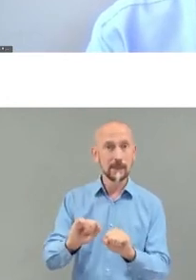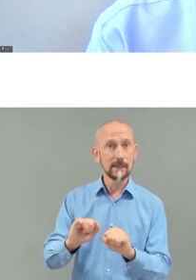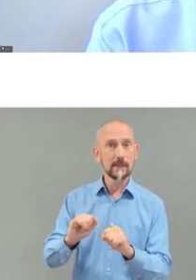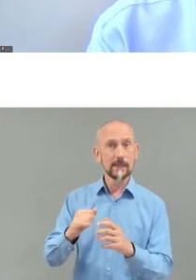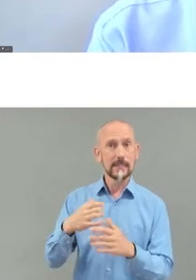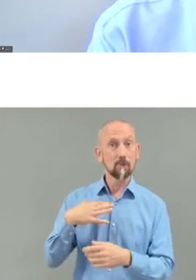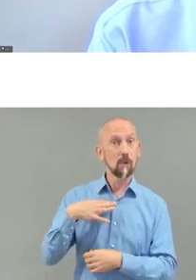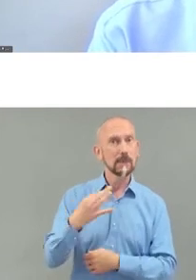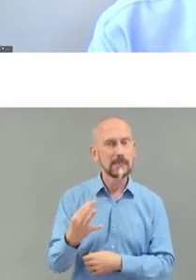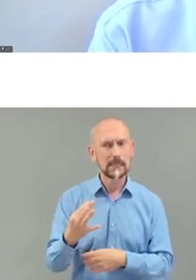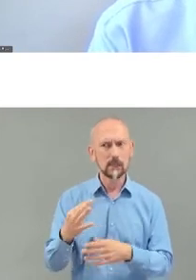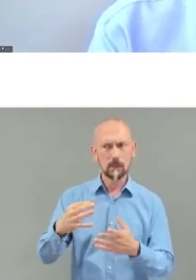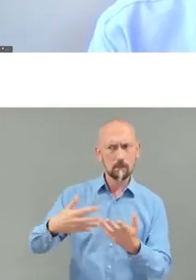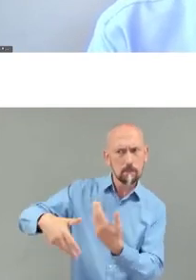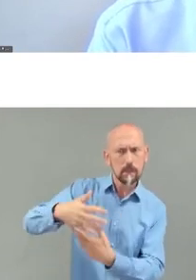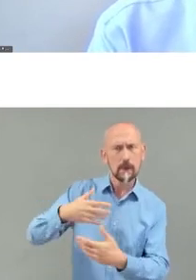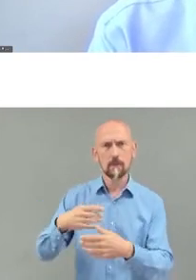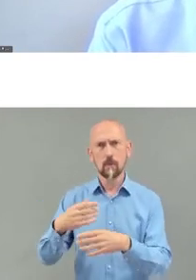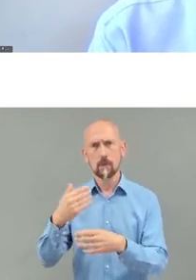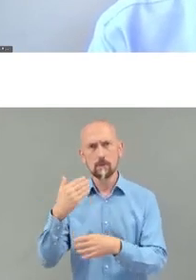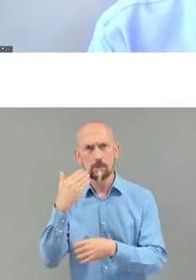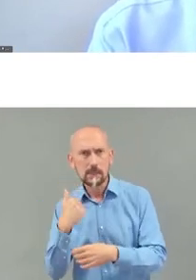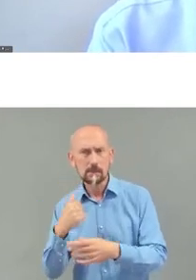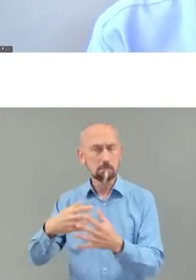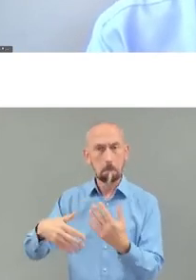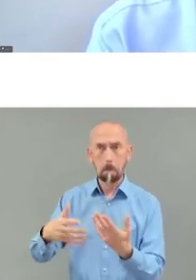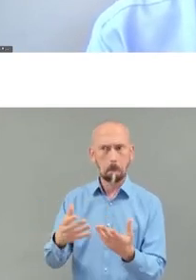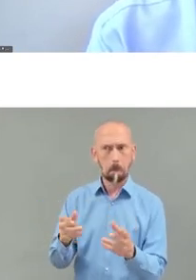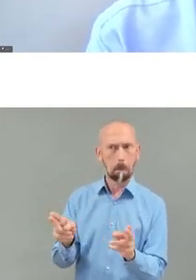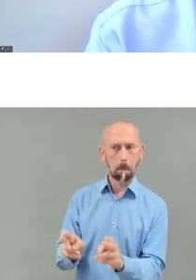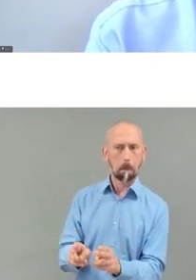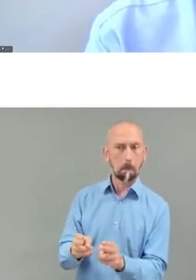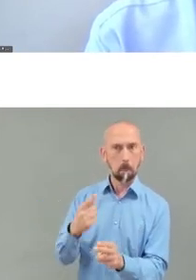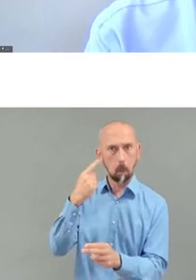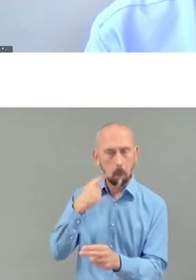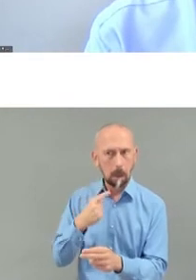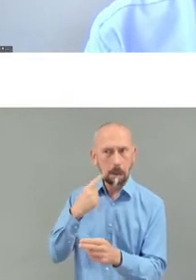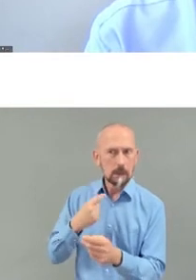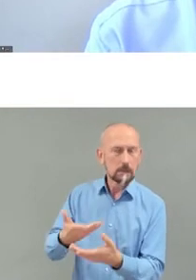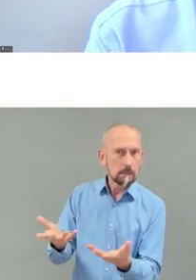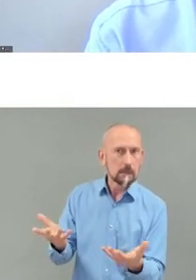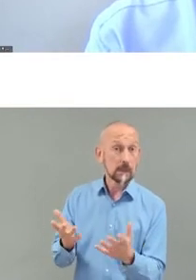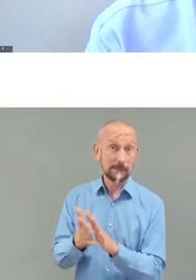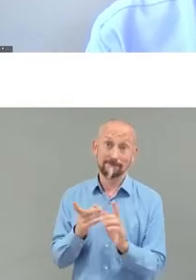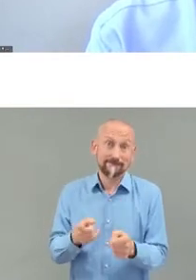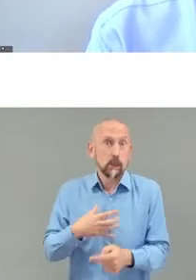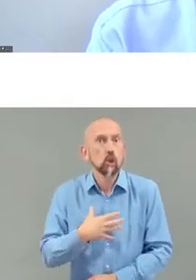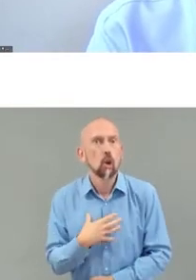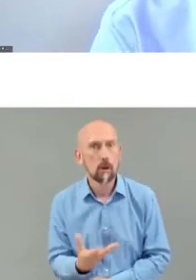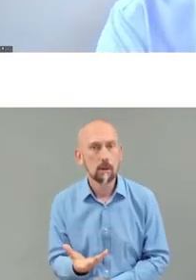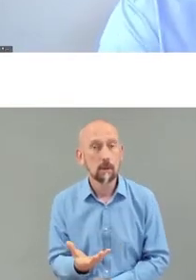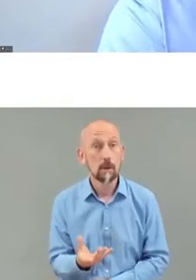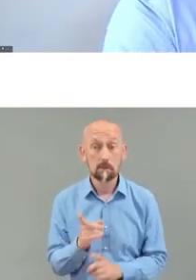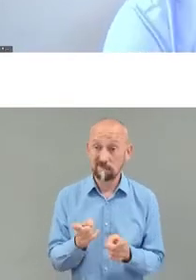areas, which is shocking, but it's a fact. It's a fact that we live with currently.